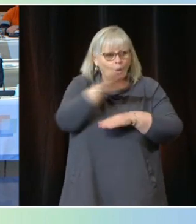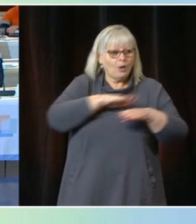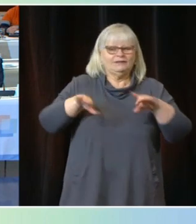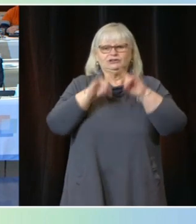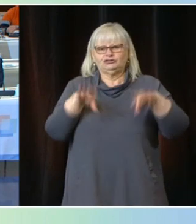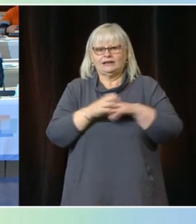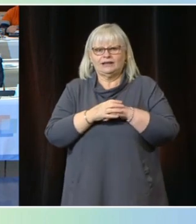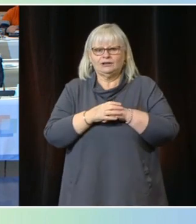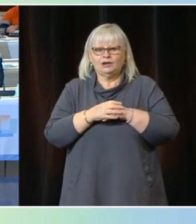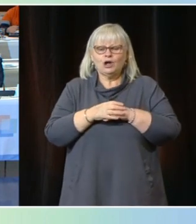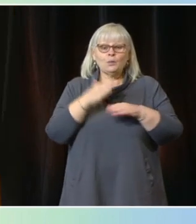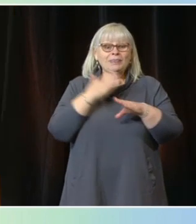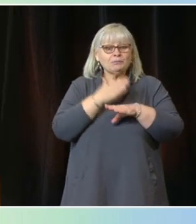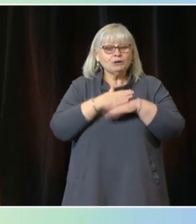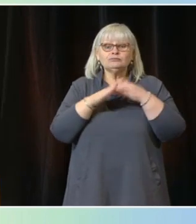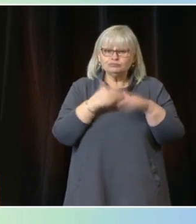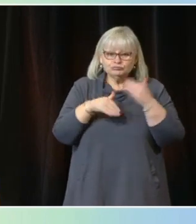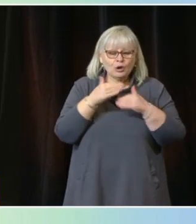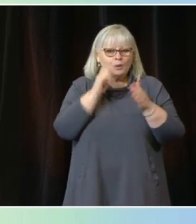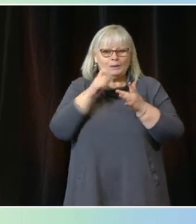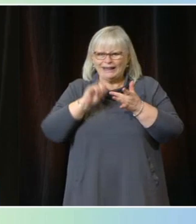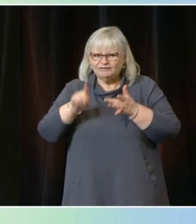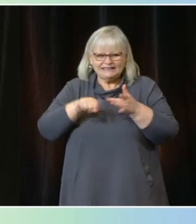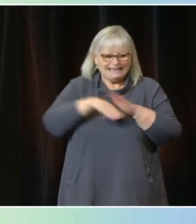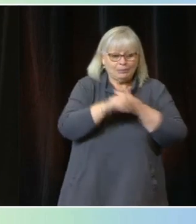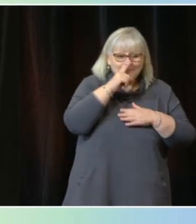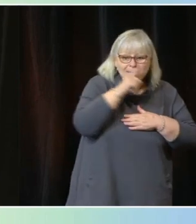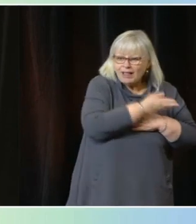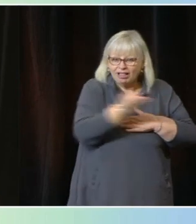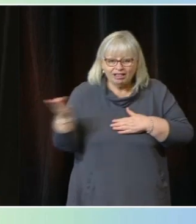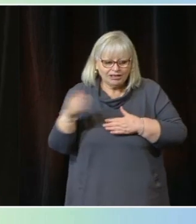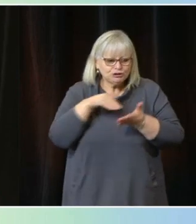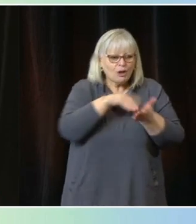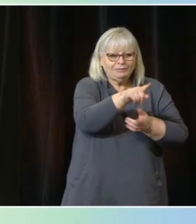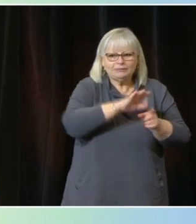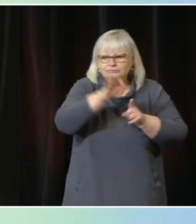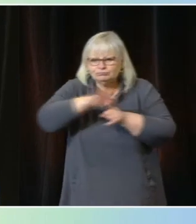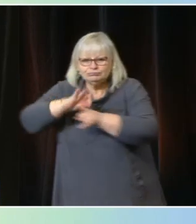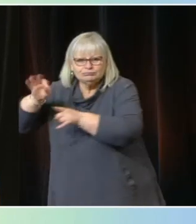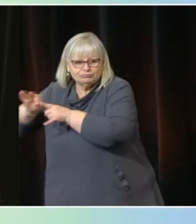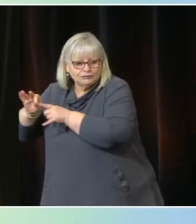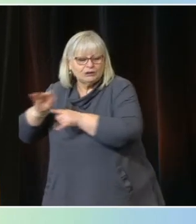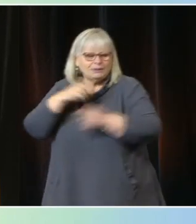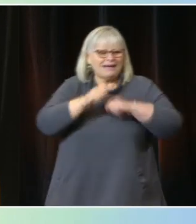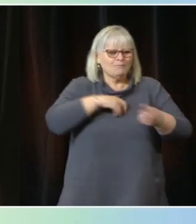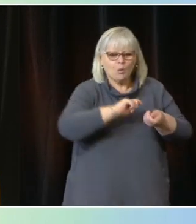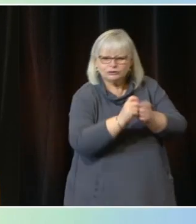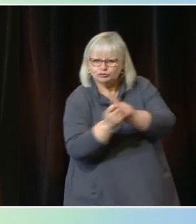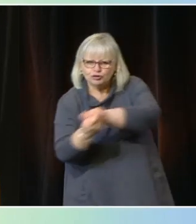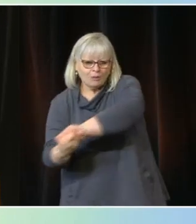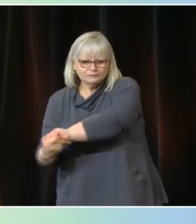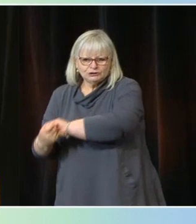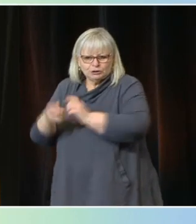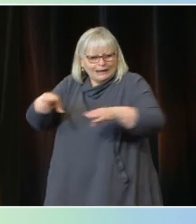where productivity flows from investing in our people and in their ability to adapt and adopt new technology